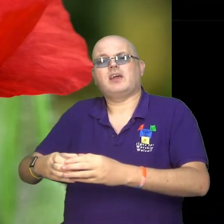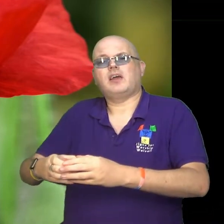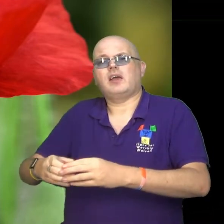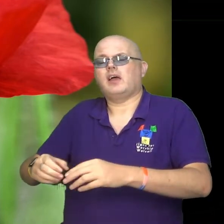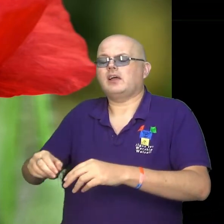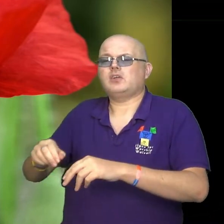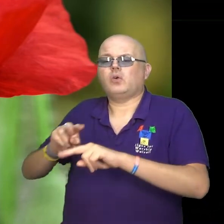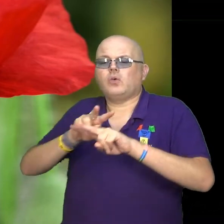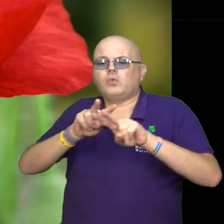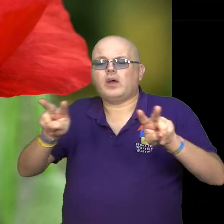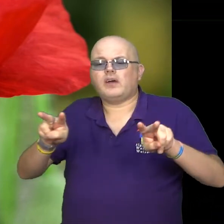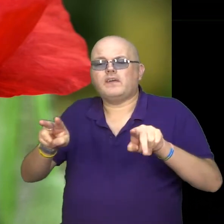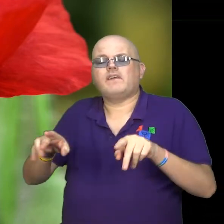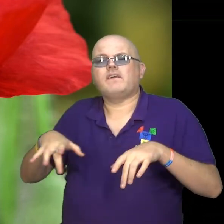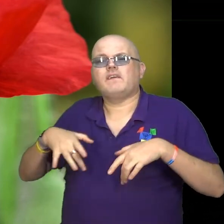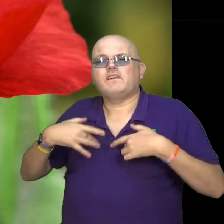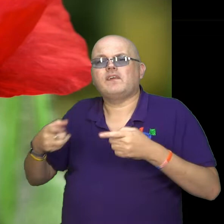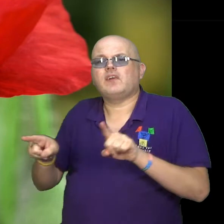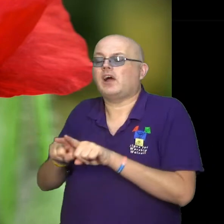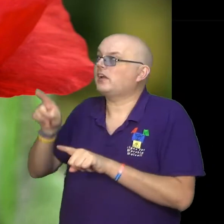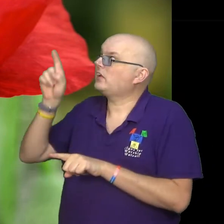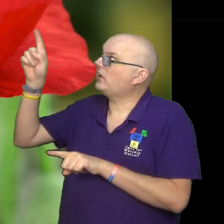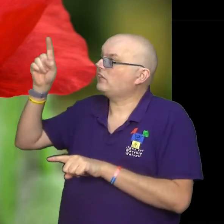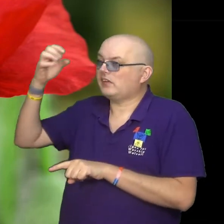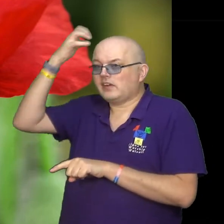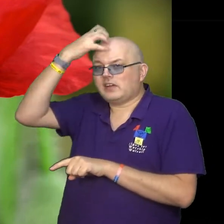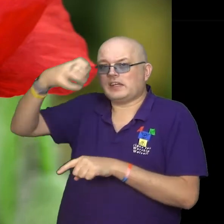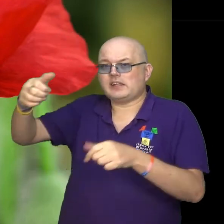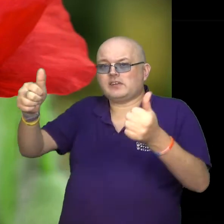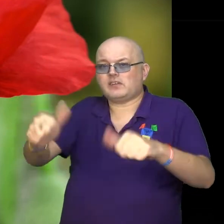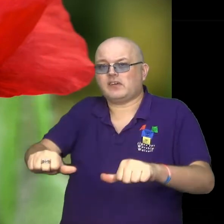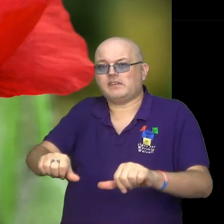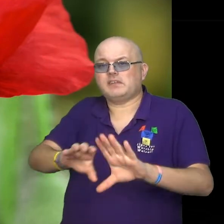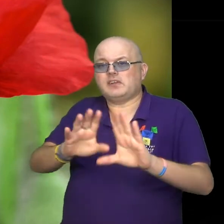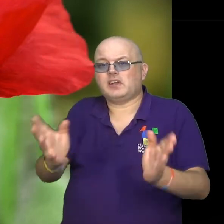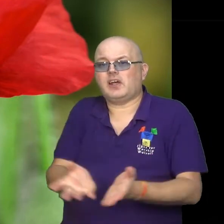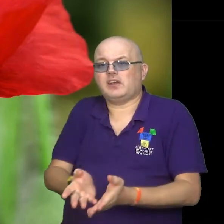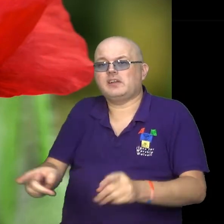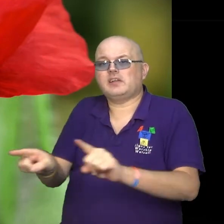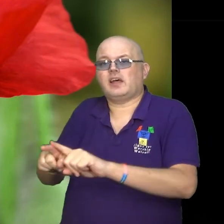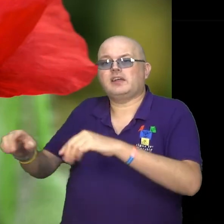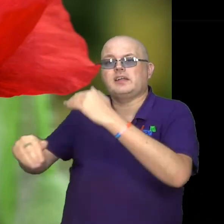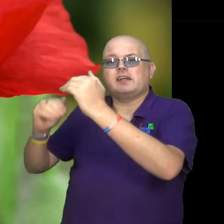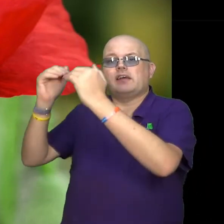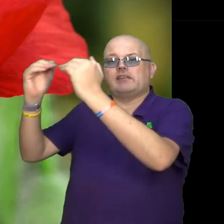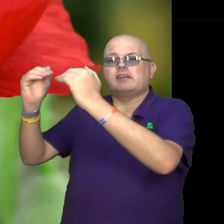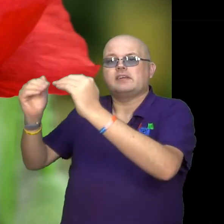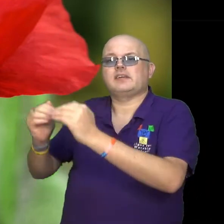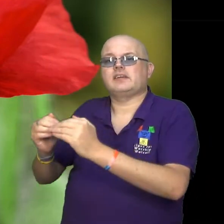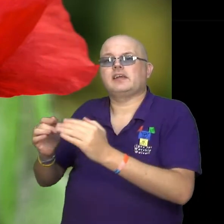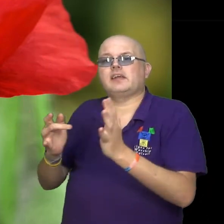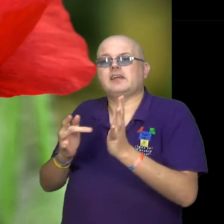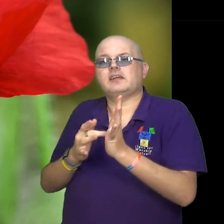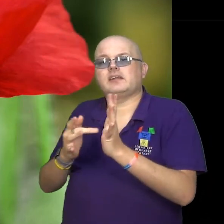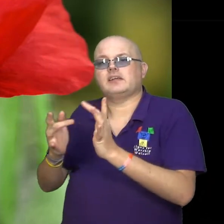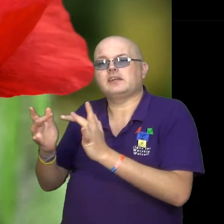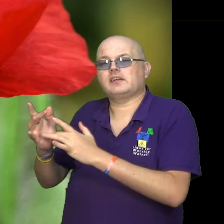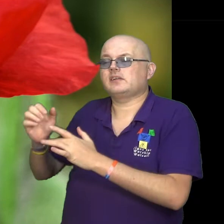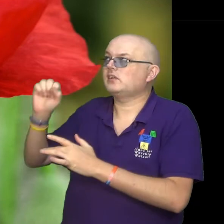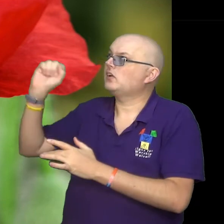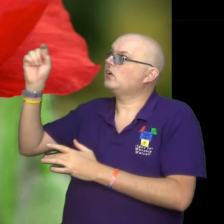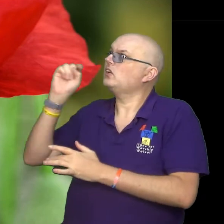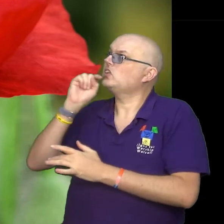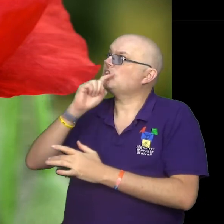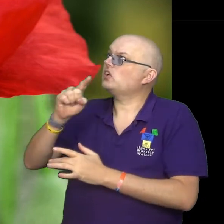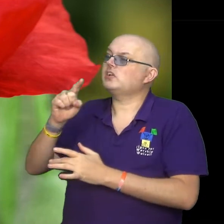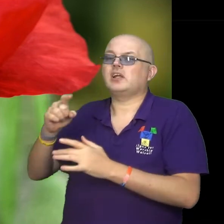us to see the world through your eyes and proclaim your kingdom come on earth as it is in heaven. Through Jesus Christ,